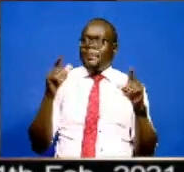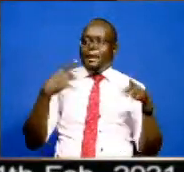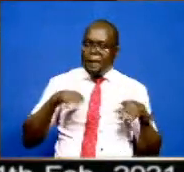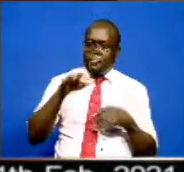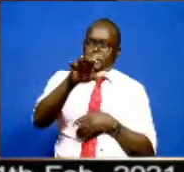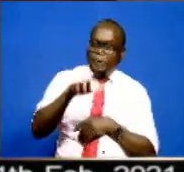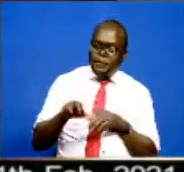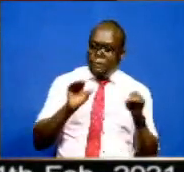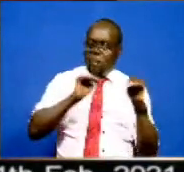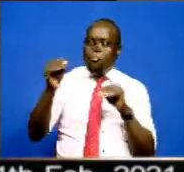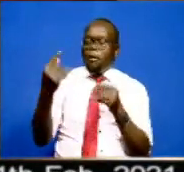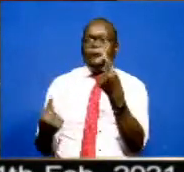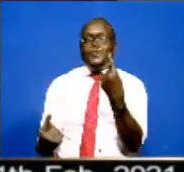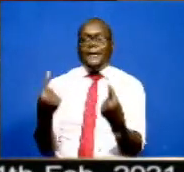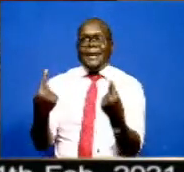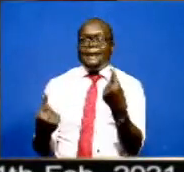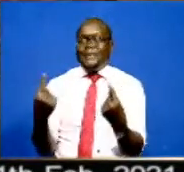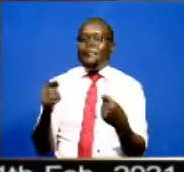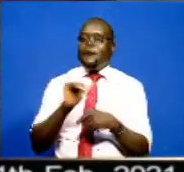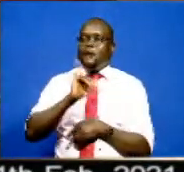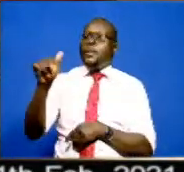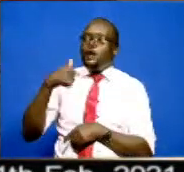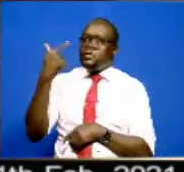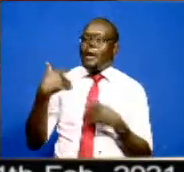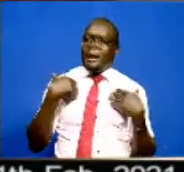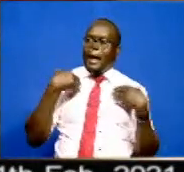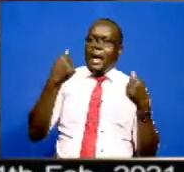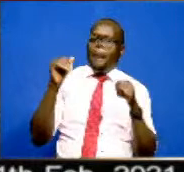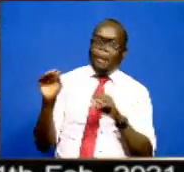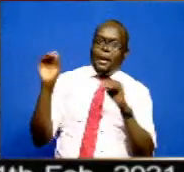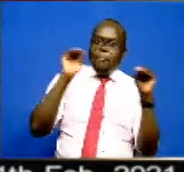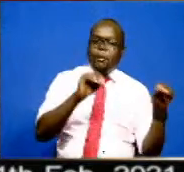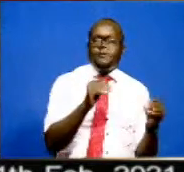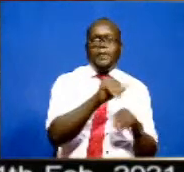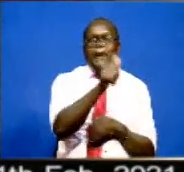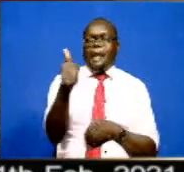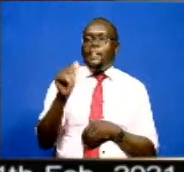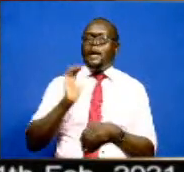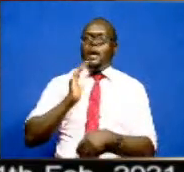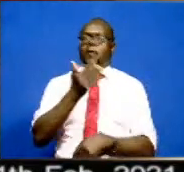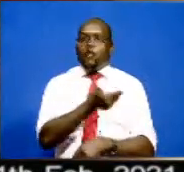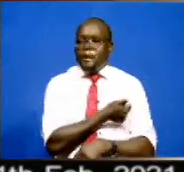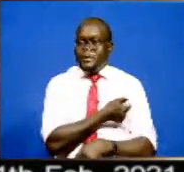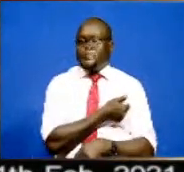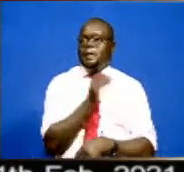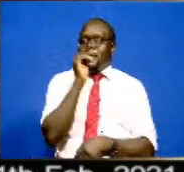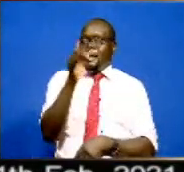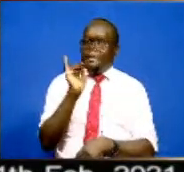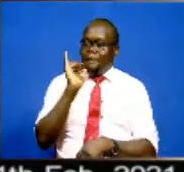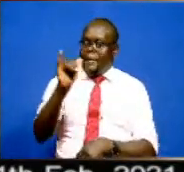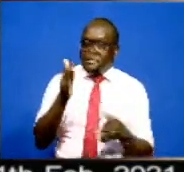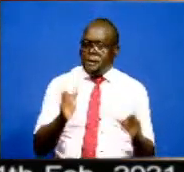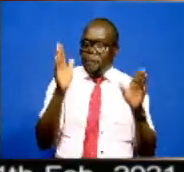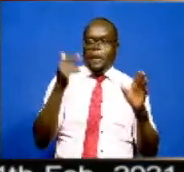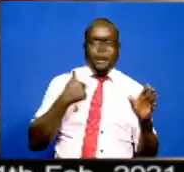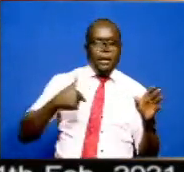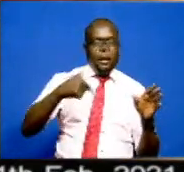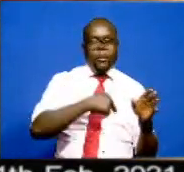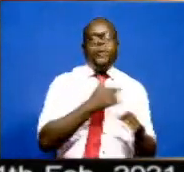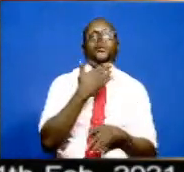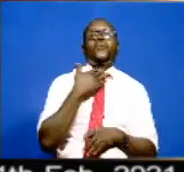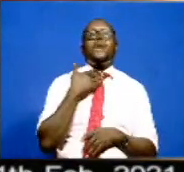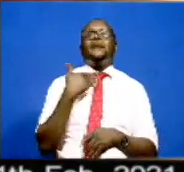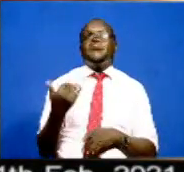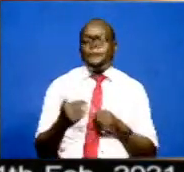transport go to catering. Let those who are in health go to somewhere else. Mr. Speaker, if that's the way we want.